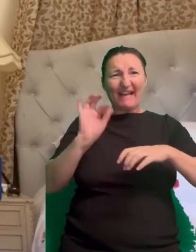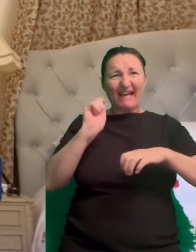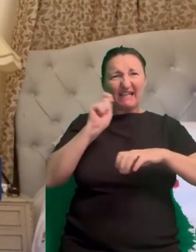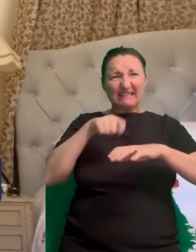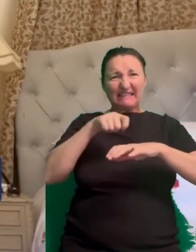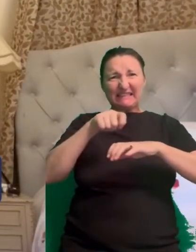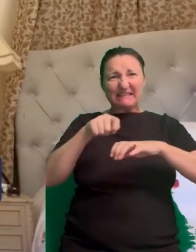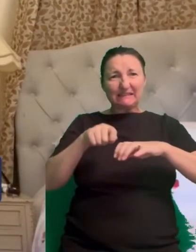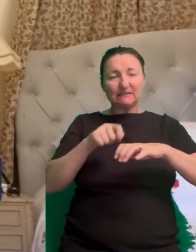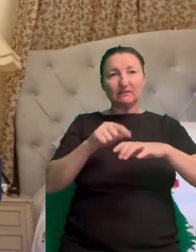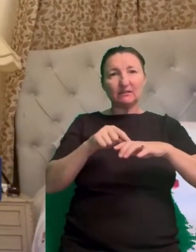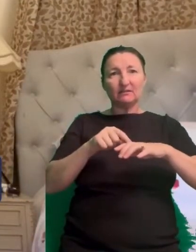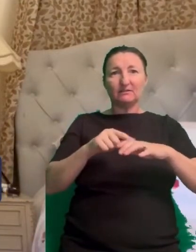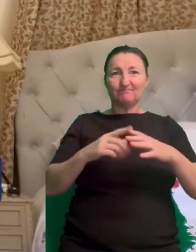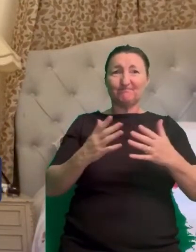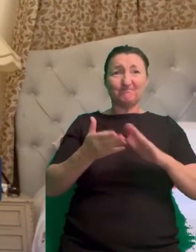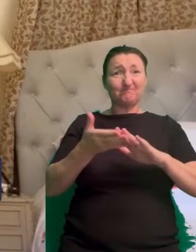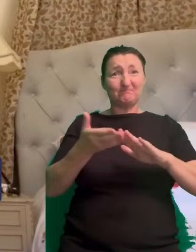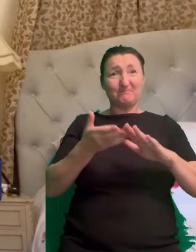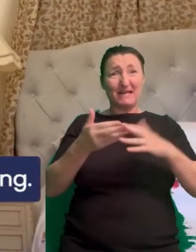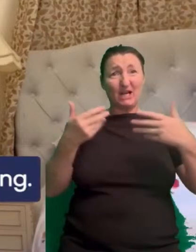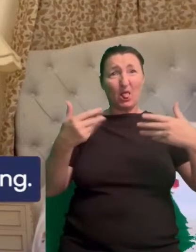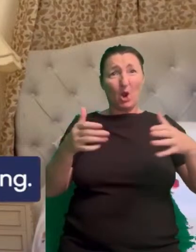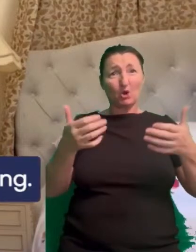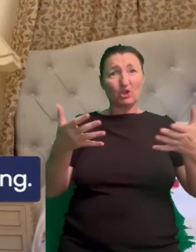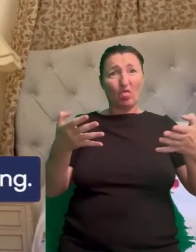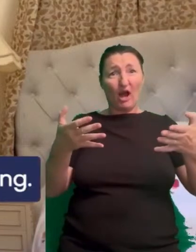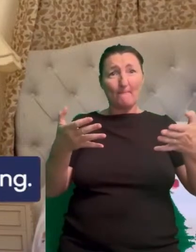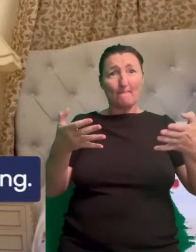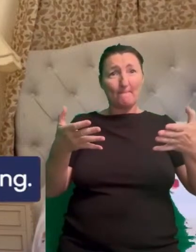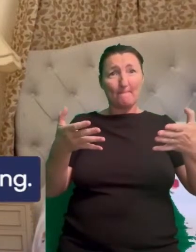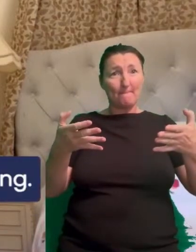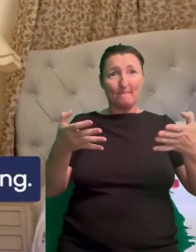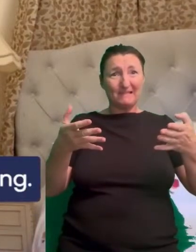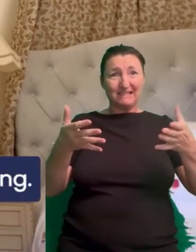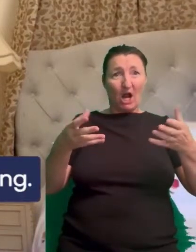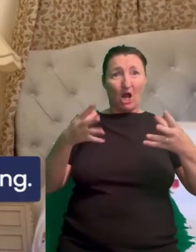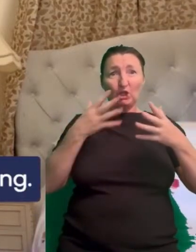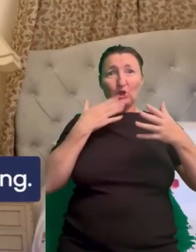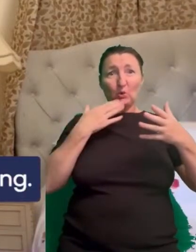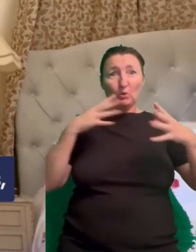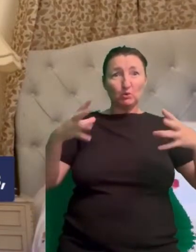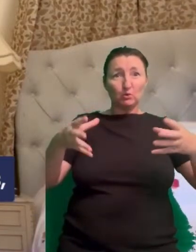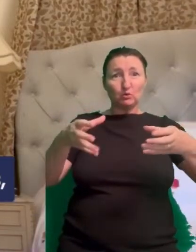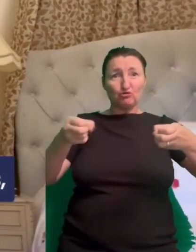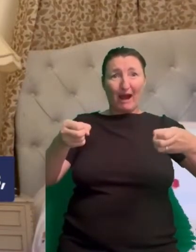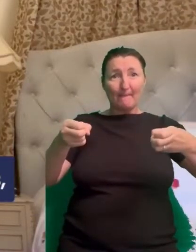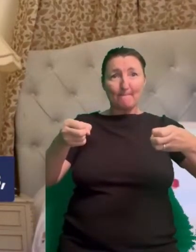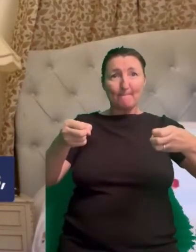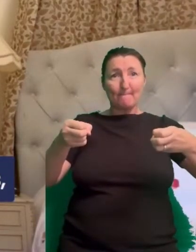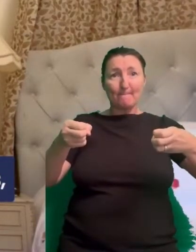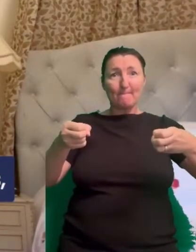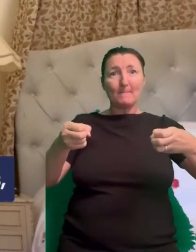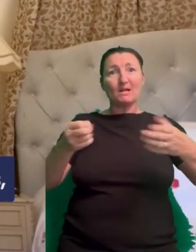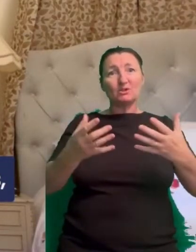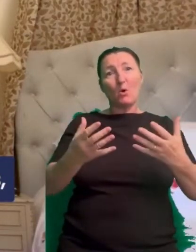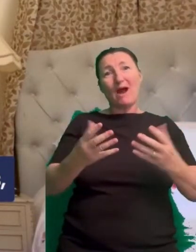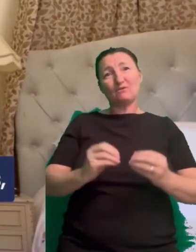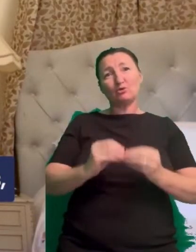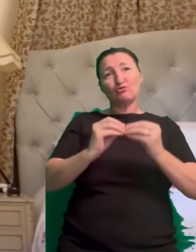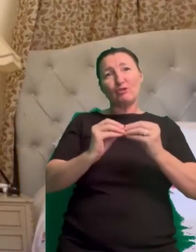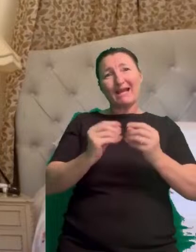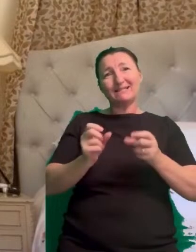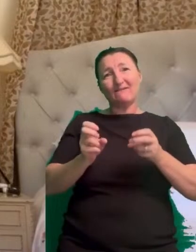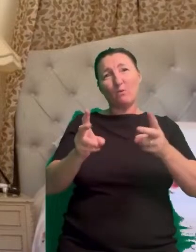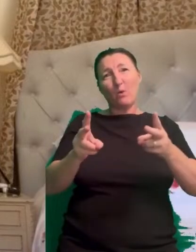arms, and one of the consequences of that is I have lost my opposable thumbs that I have as a human being. So I've had to come up with some